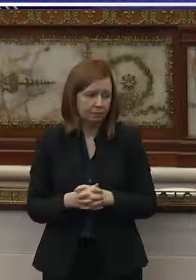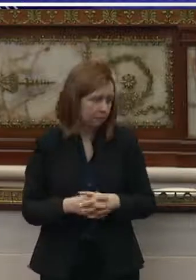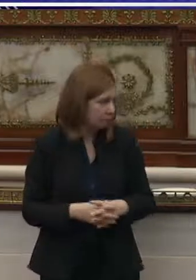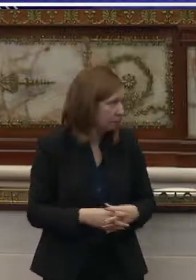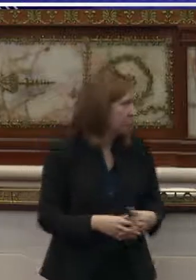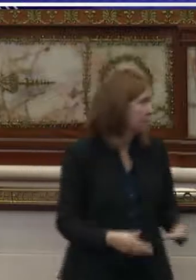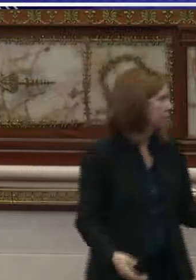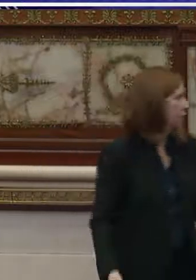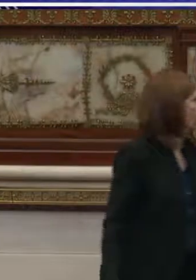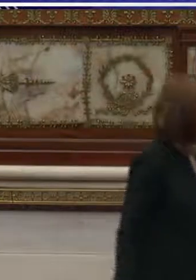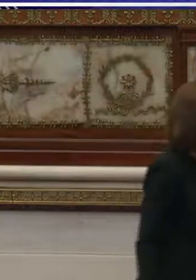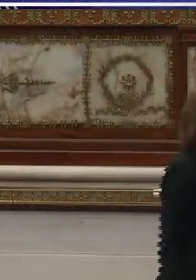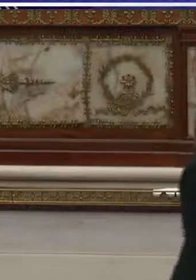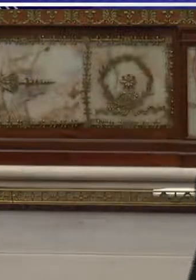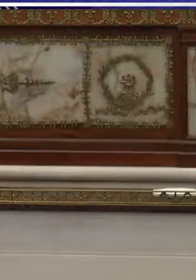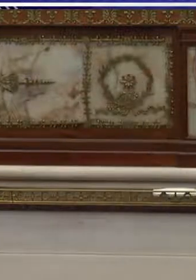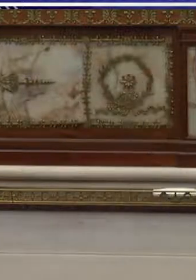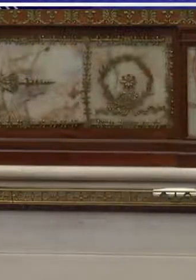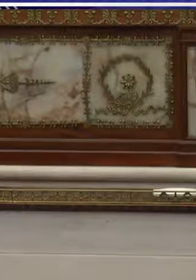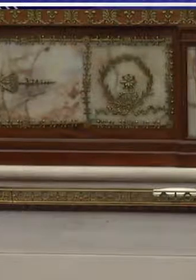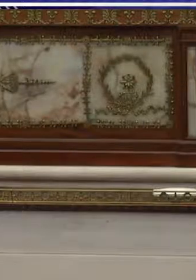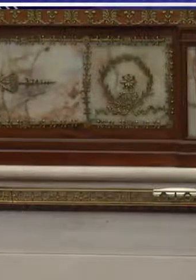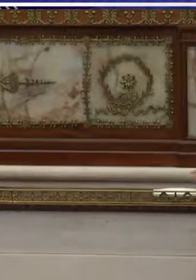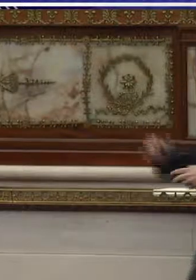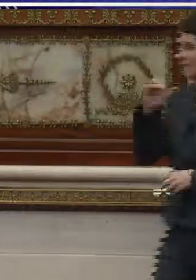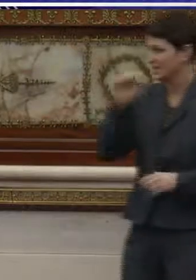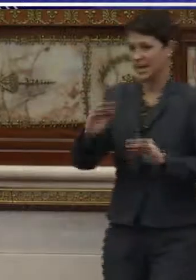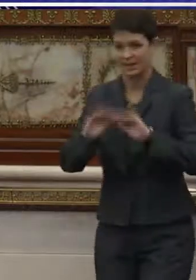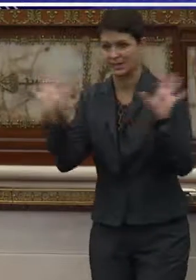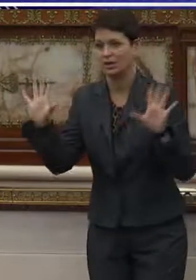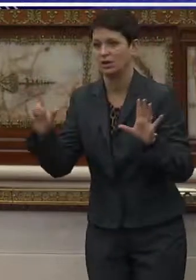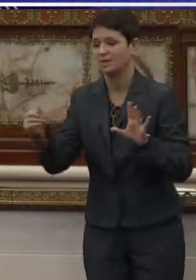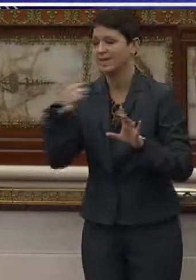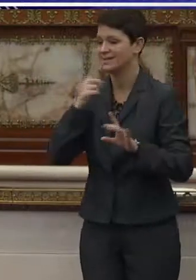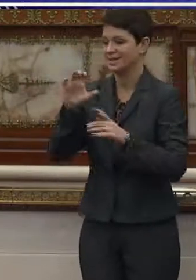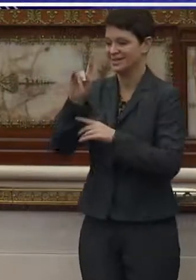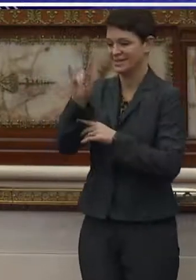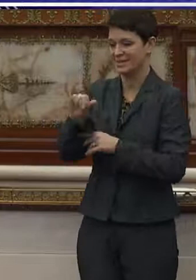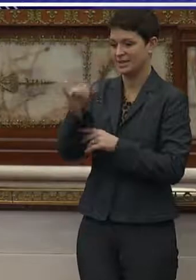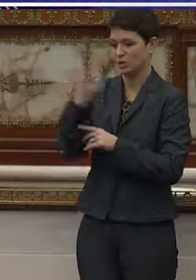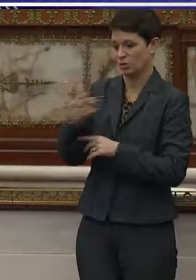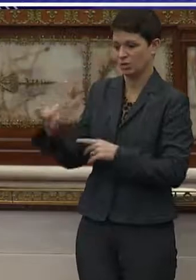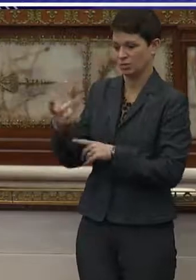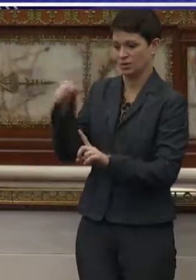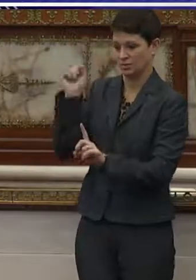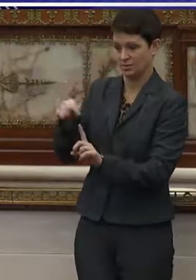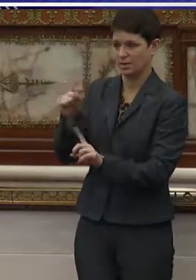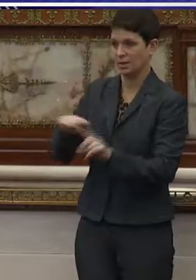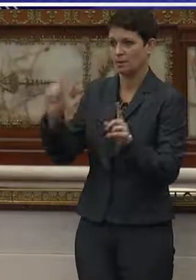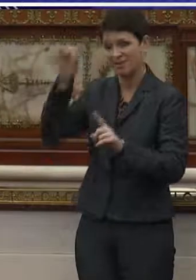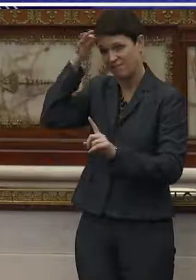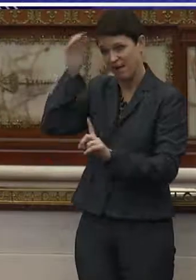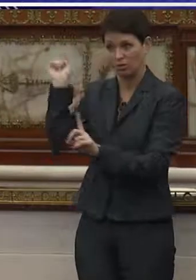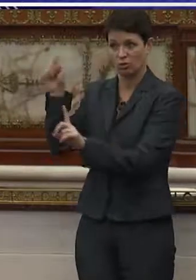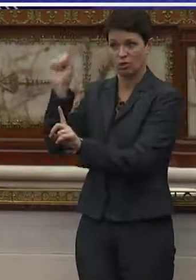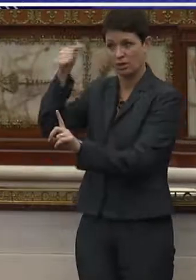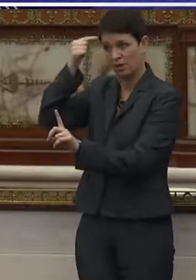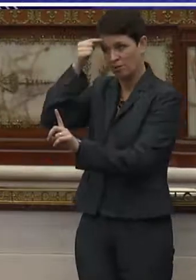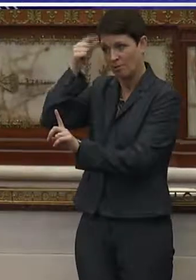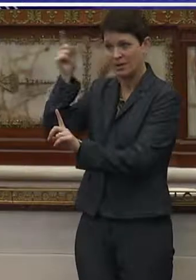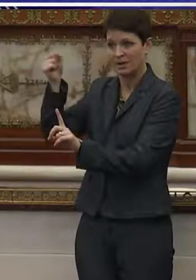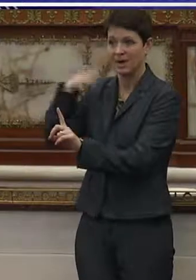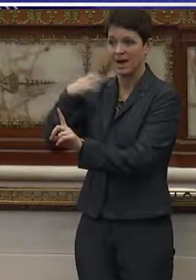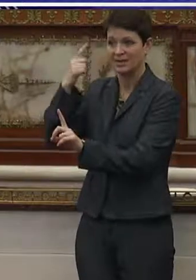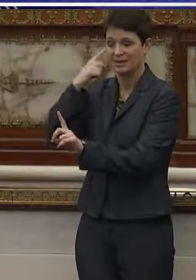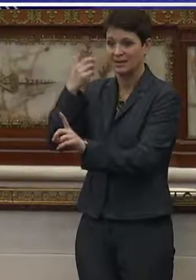little unclear now. The first time we asked that question, they said that this was really a city resource, but with it being federal government, I could